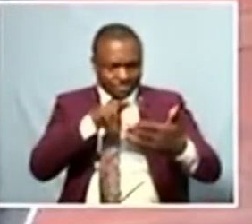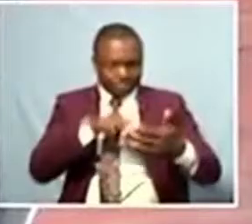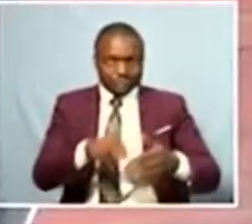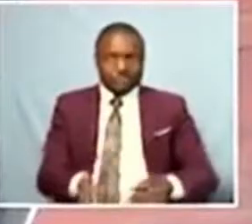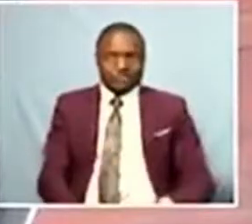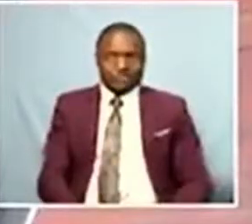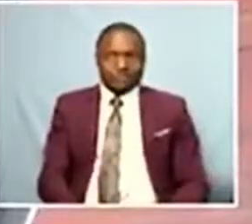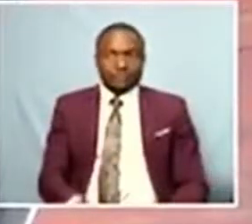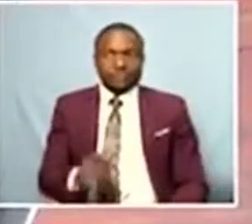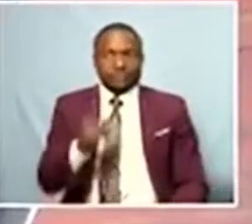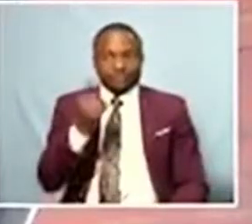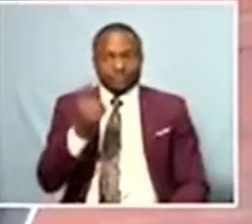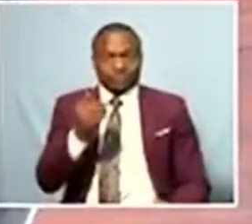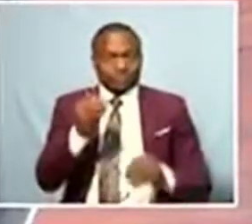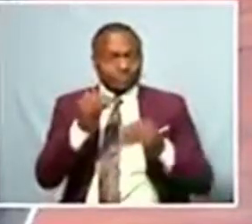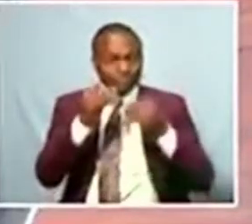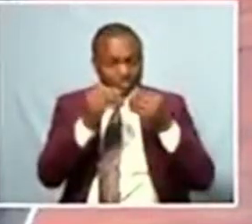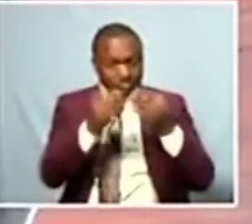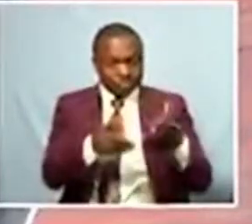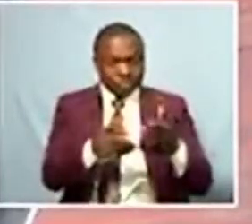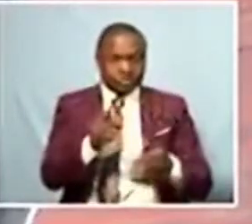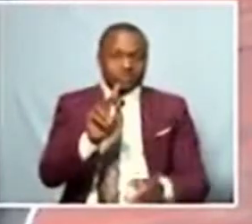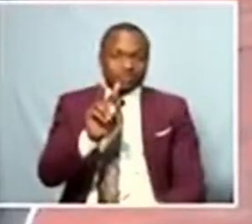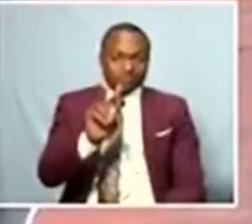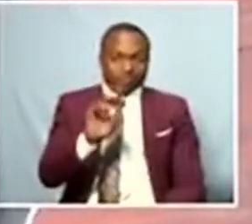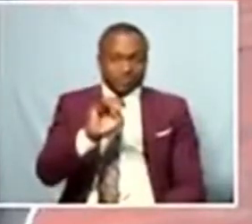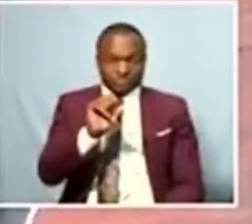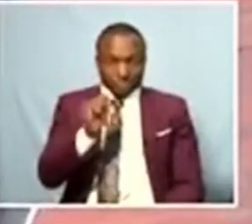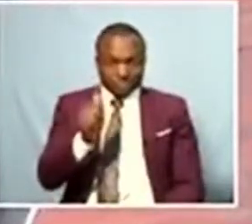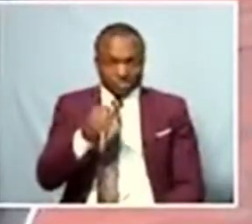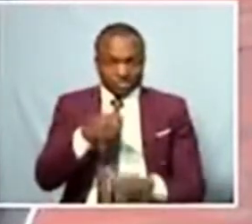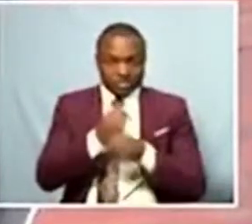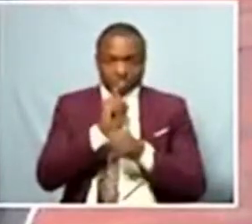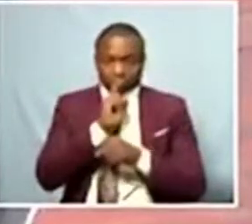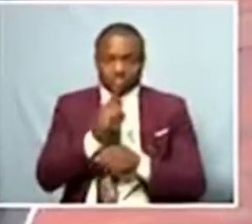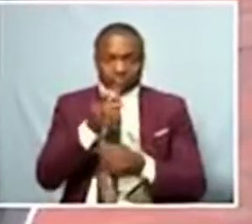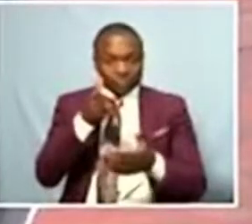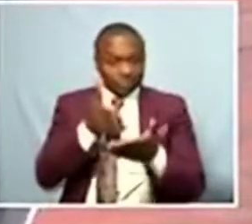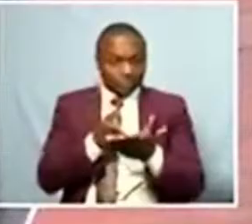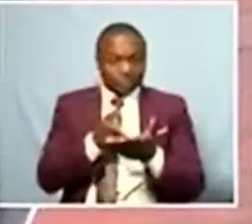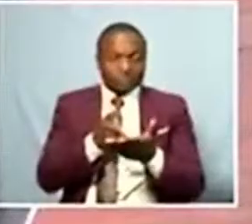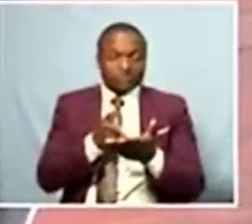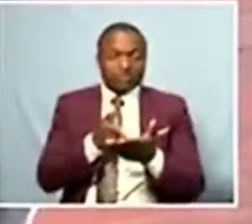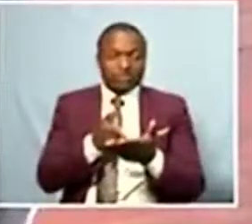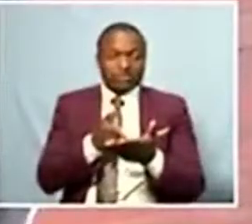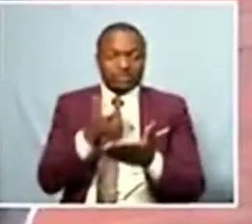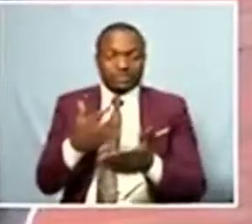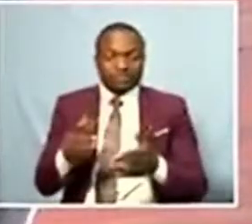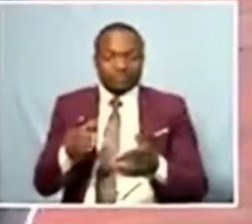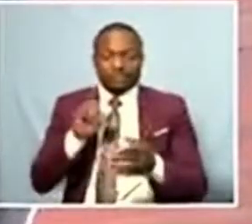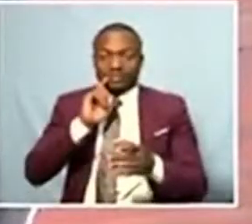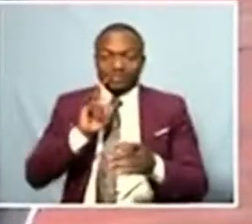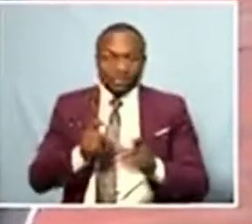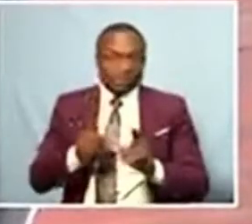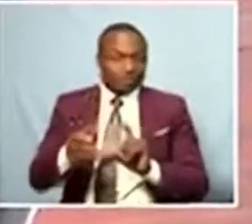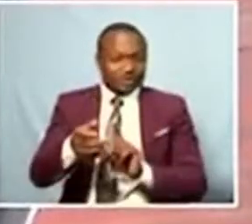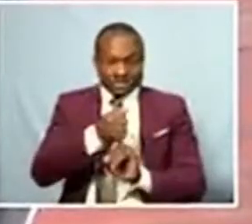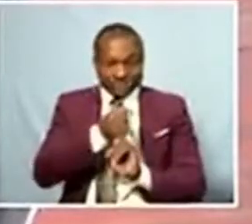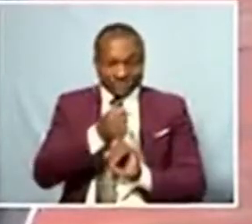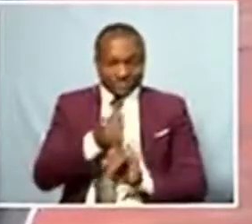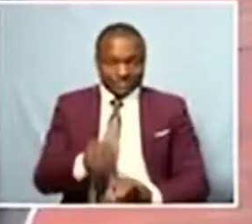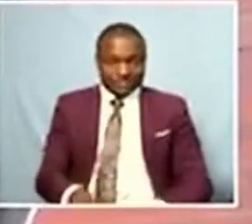So, for one to be issued with a visa, of course, they make sure that these requirements are met. And in terms of